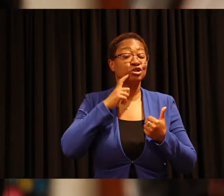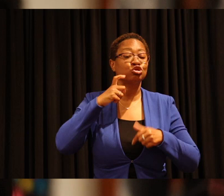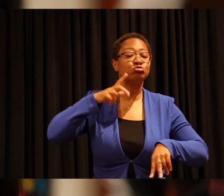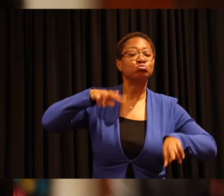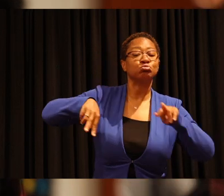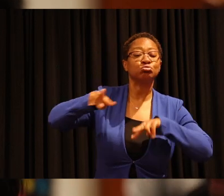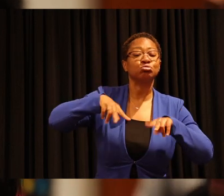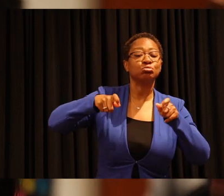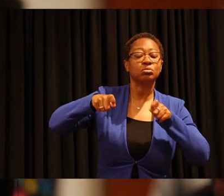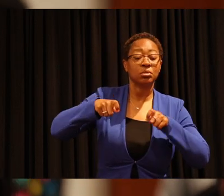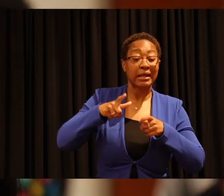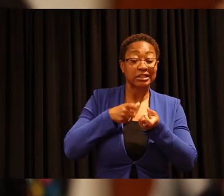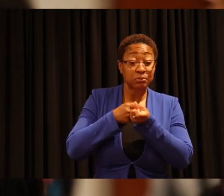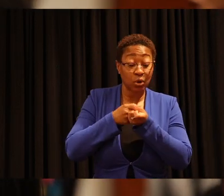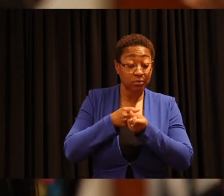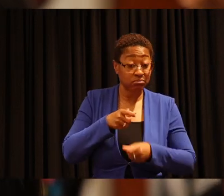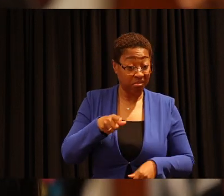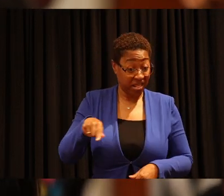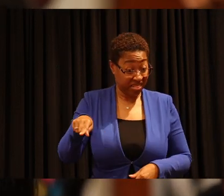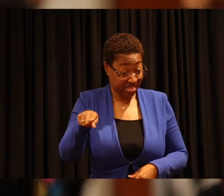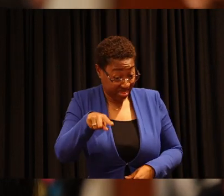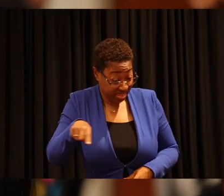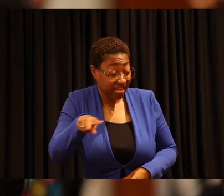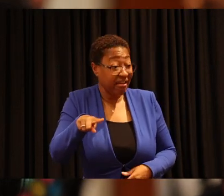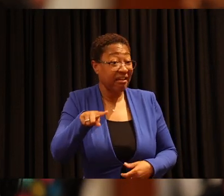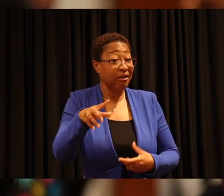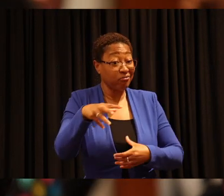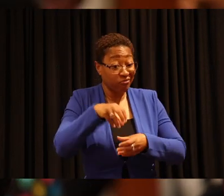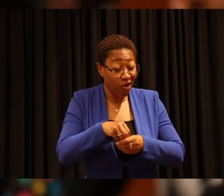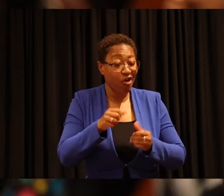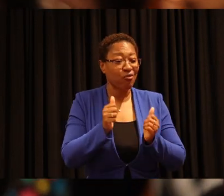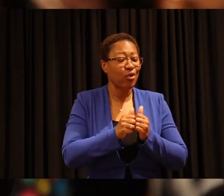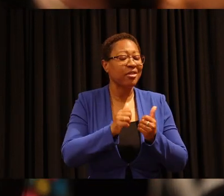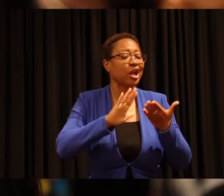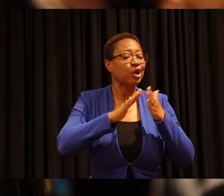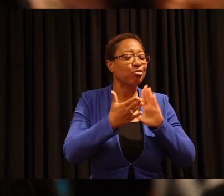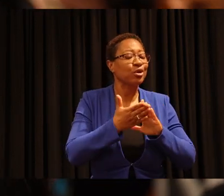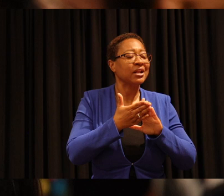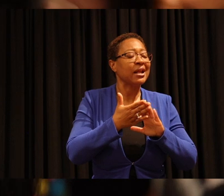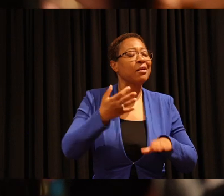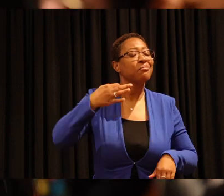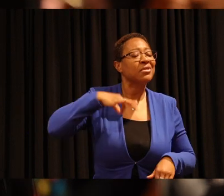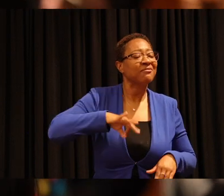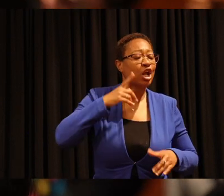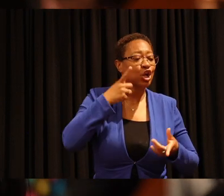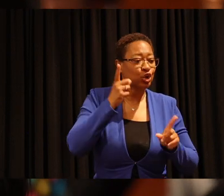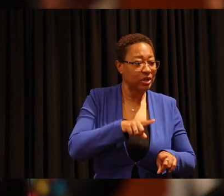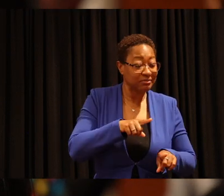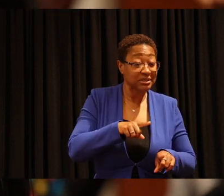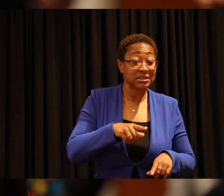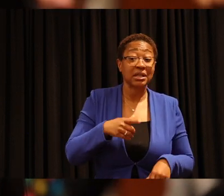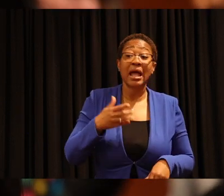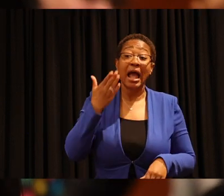or helping support, are they taking part in community benefit agreements? I know Bank of America has done a great